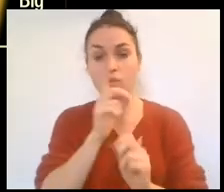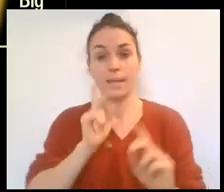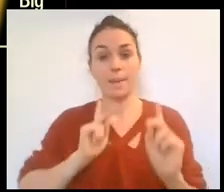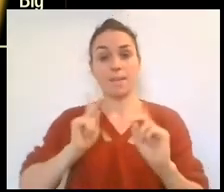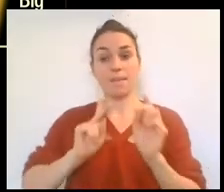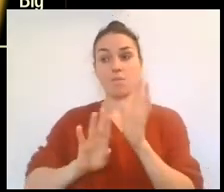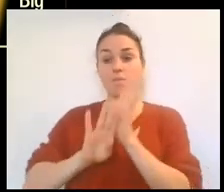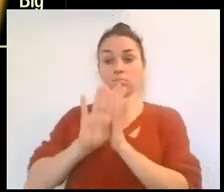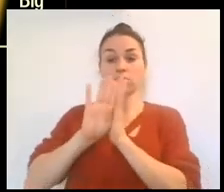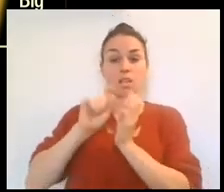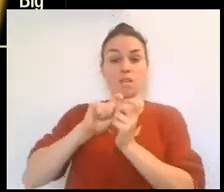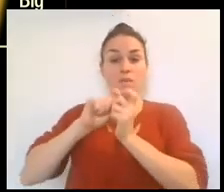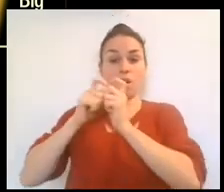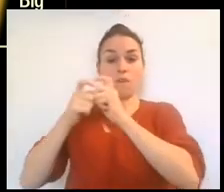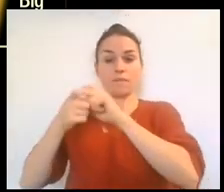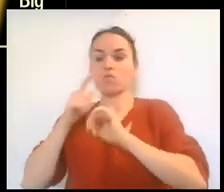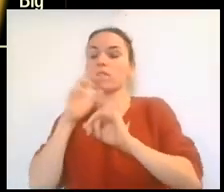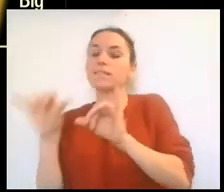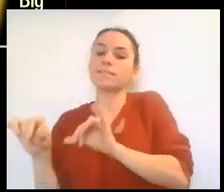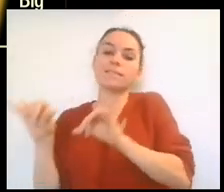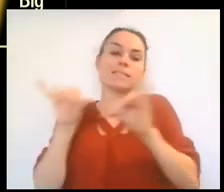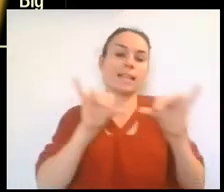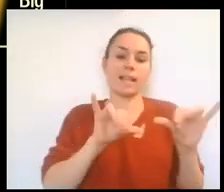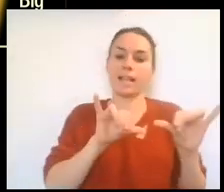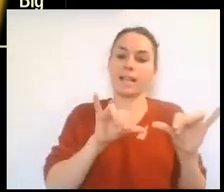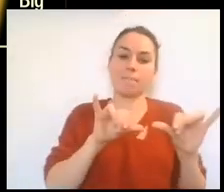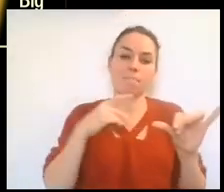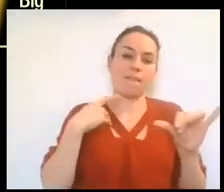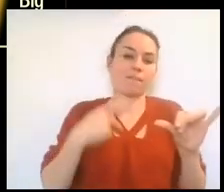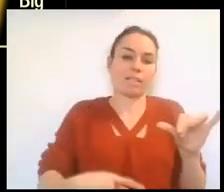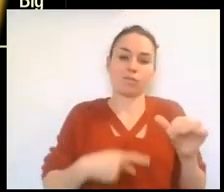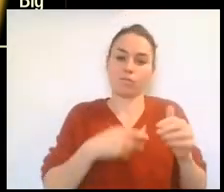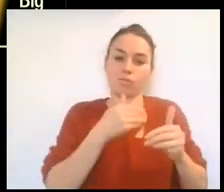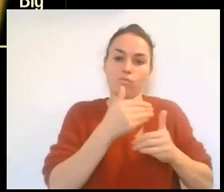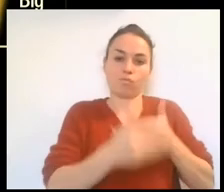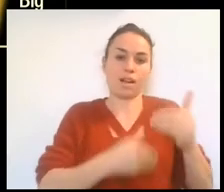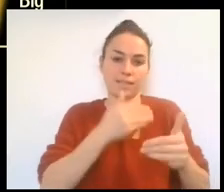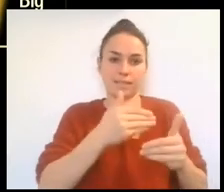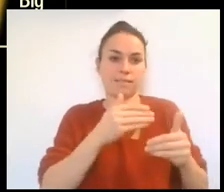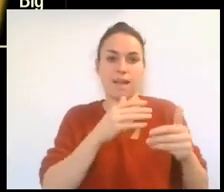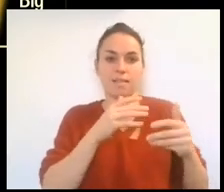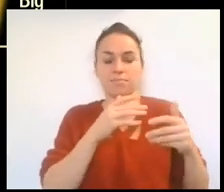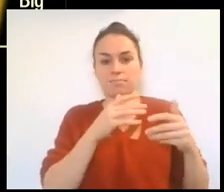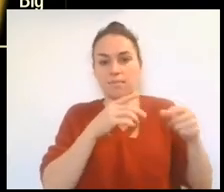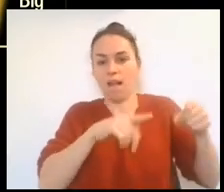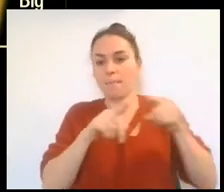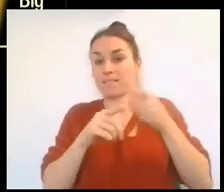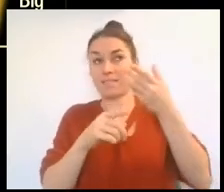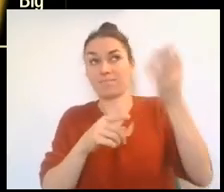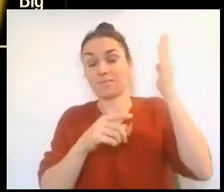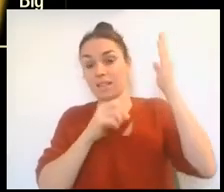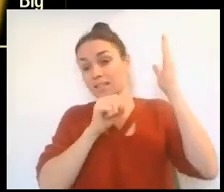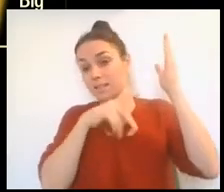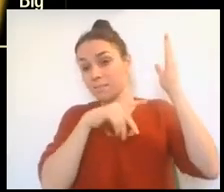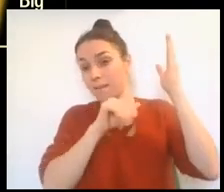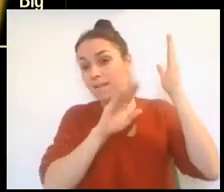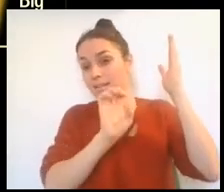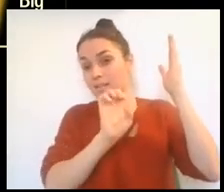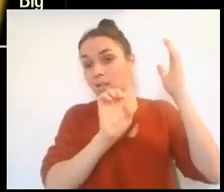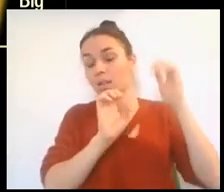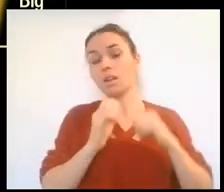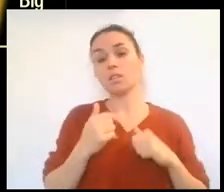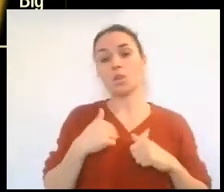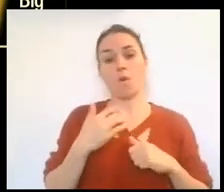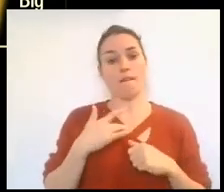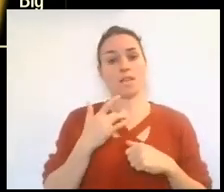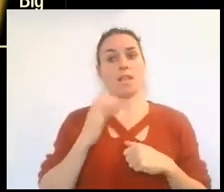of the same physical processes that govern what's going on there. And I believe that our deeper understanding of